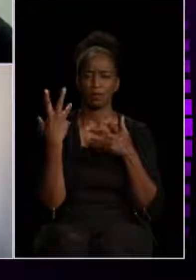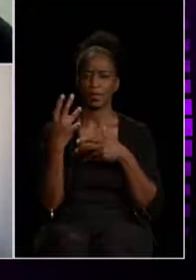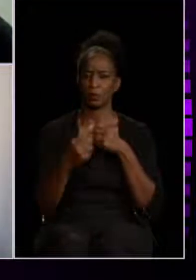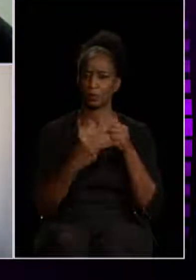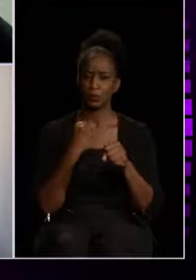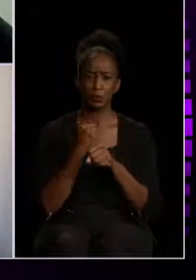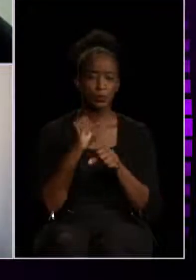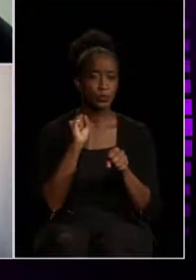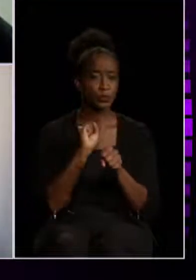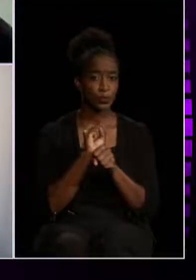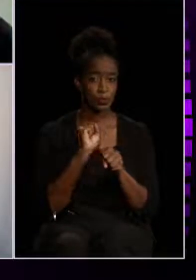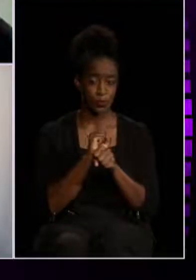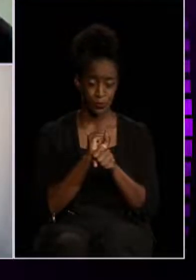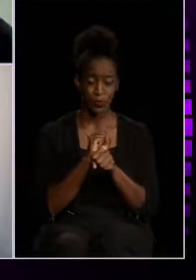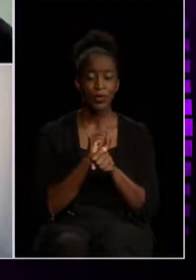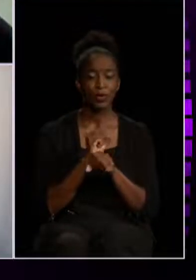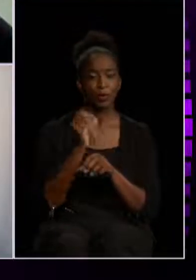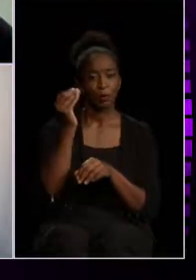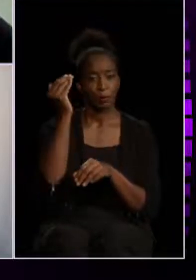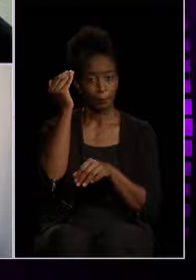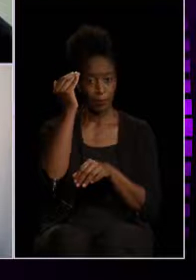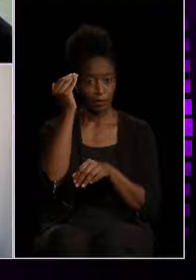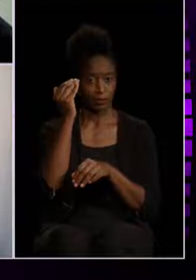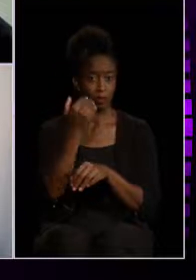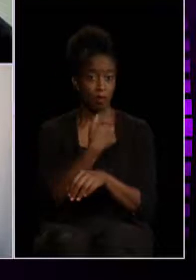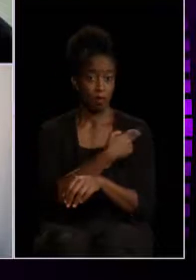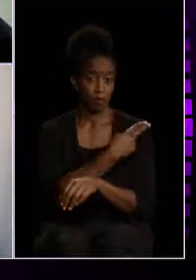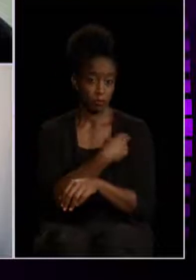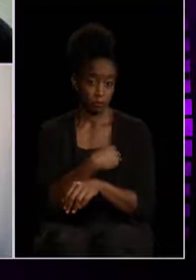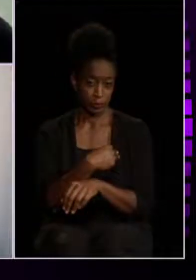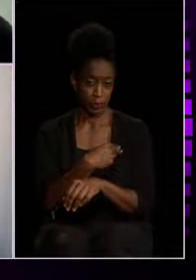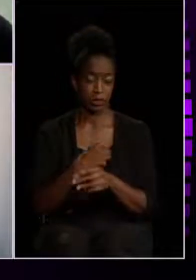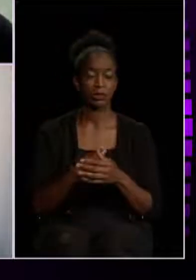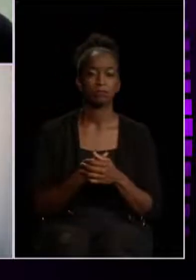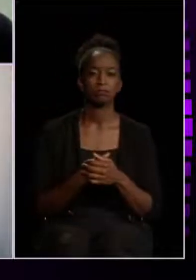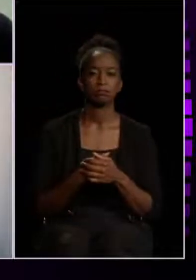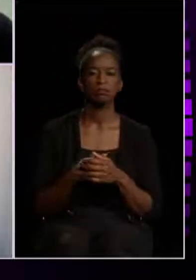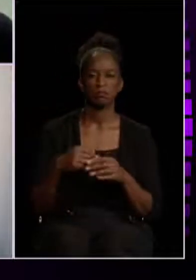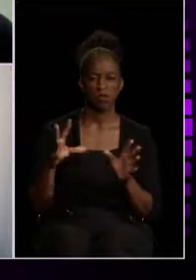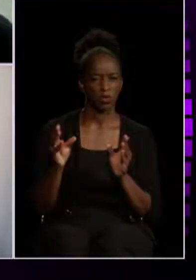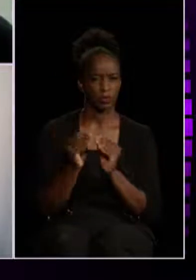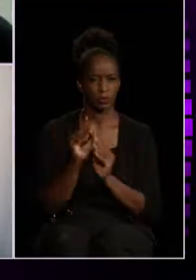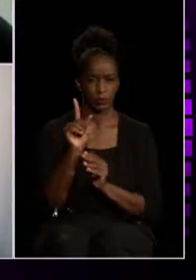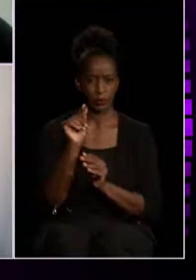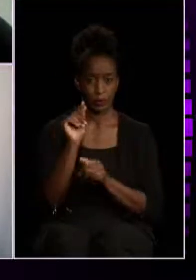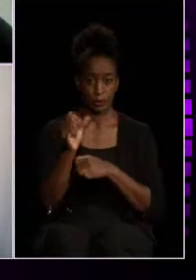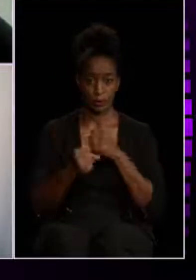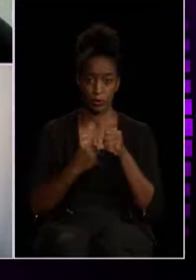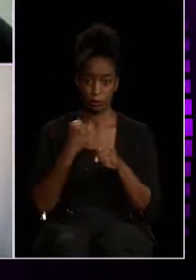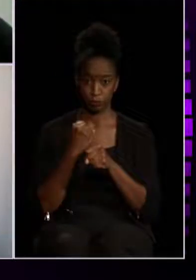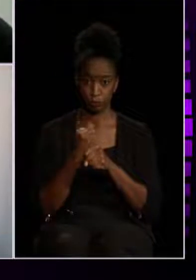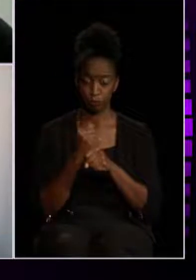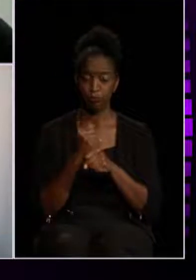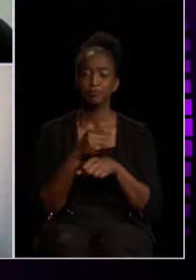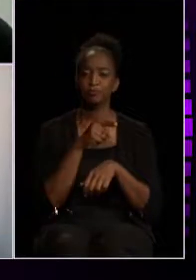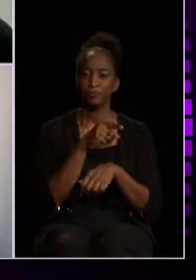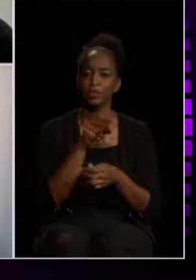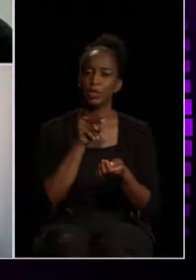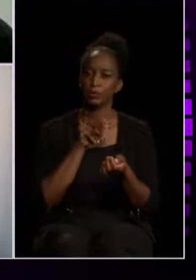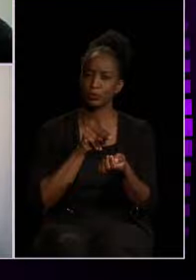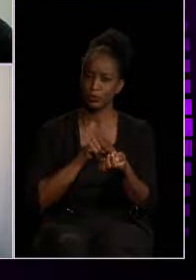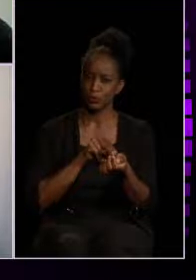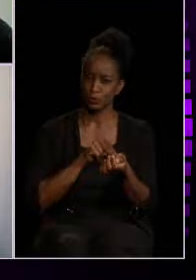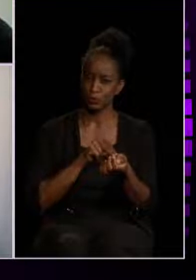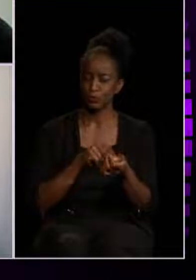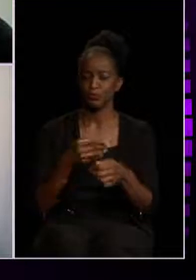psychiatric hospital for about 20 of those 33 years. He is a registered mental nurse and registered nurse with a